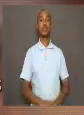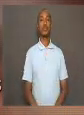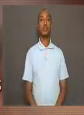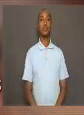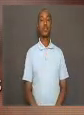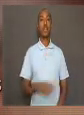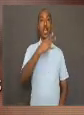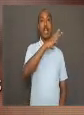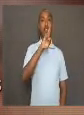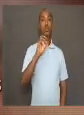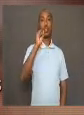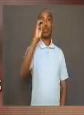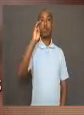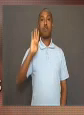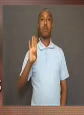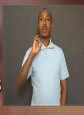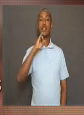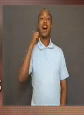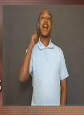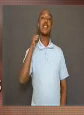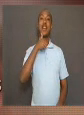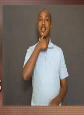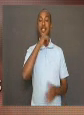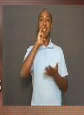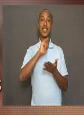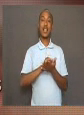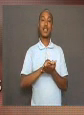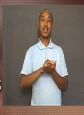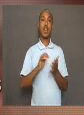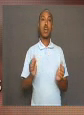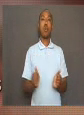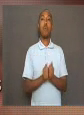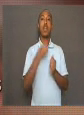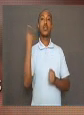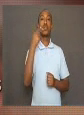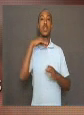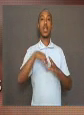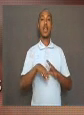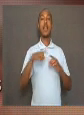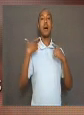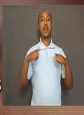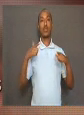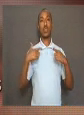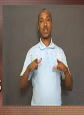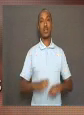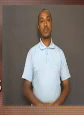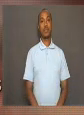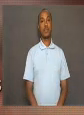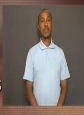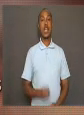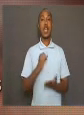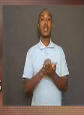Sulfuric acid is another acid that is commonly used in the laboratory. It